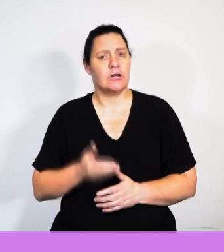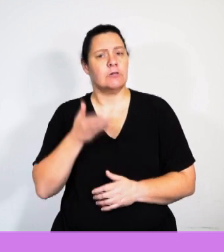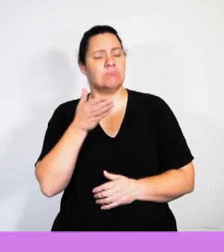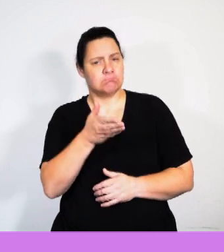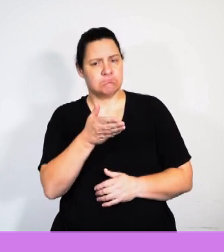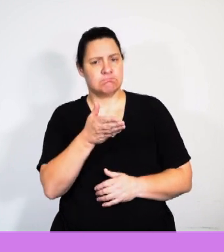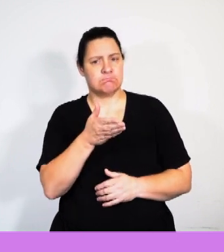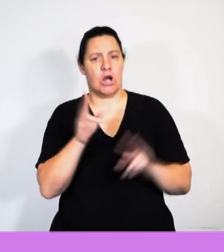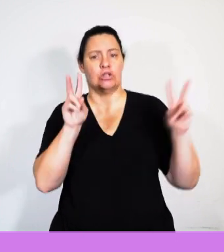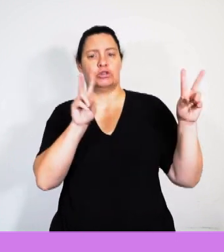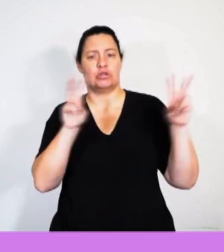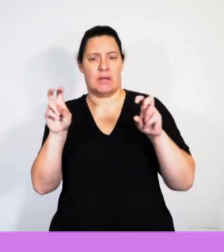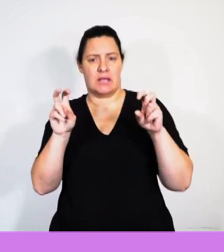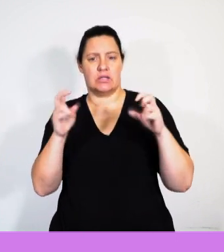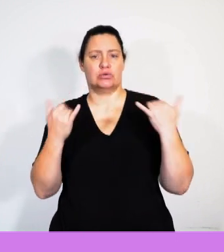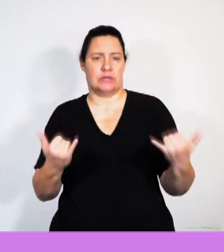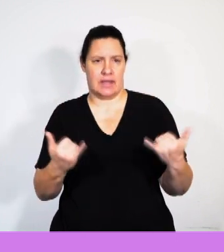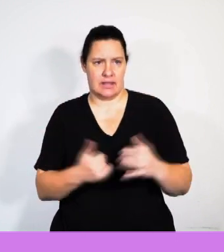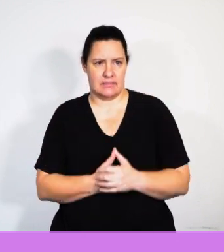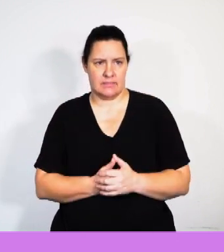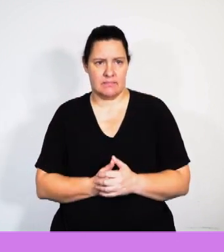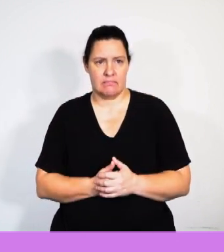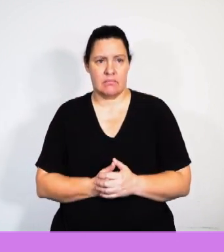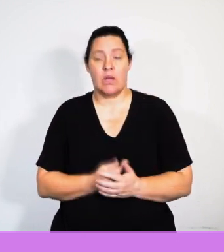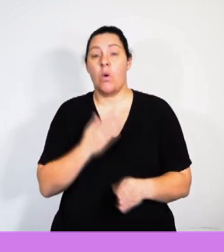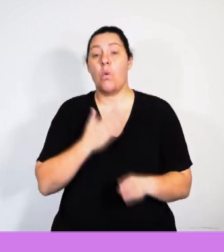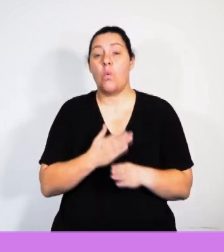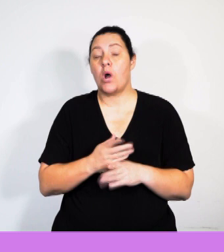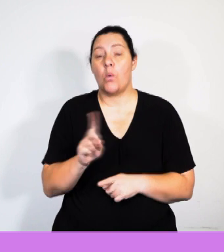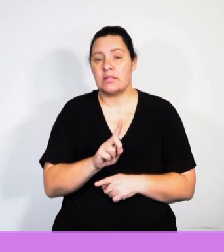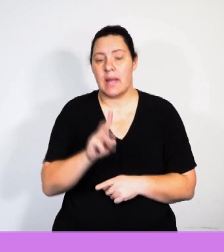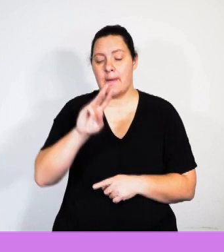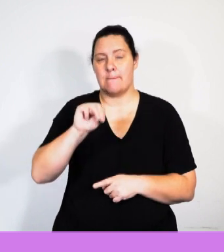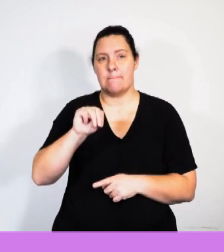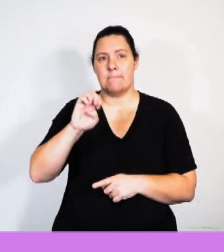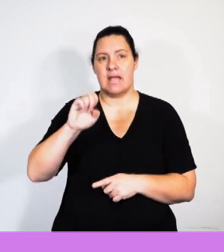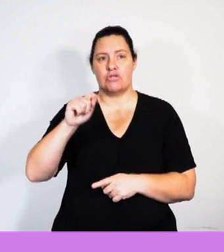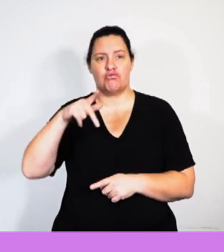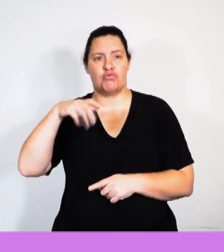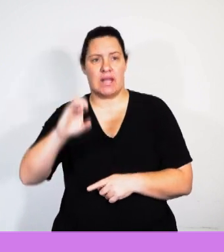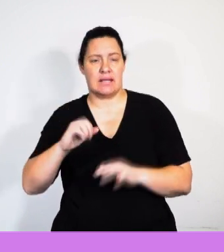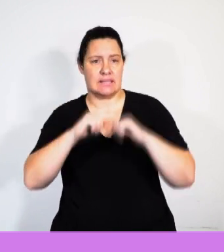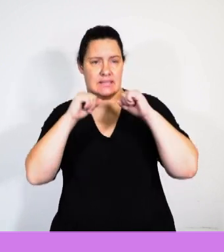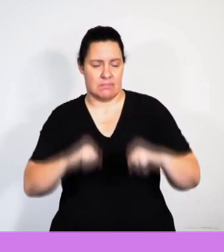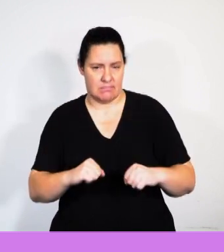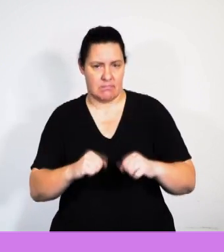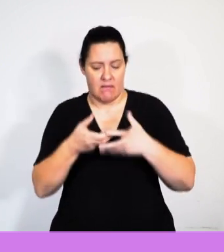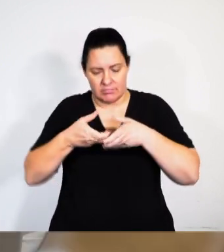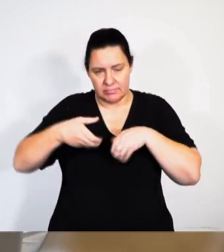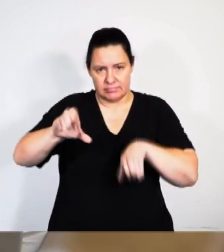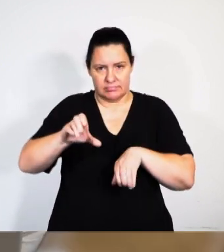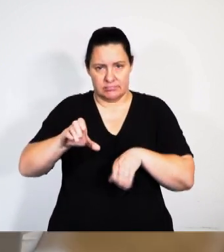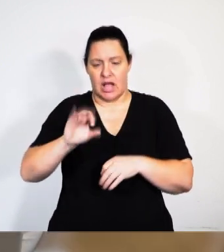And here is our topic for today. We will be working with matrix system, and we have divided this